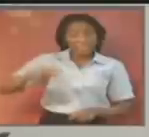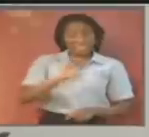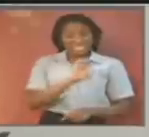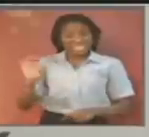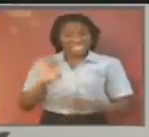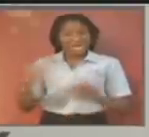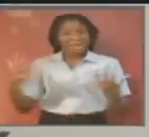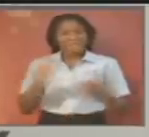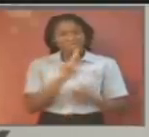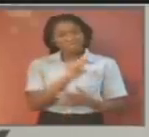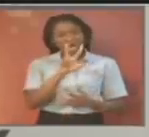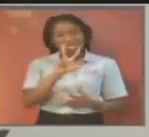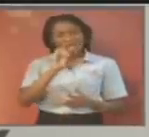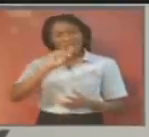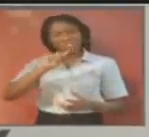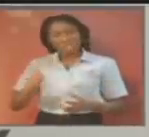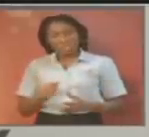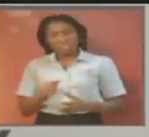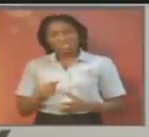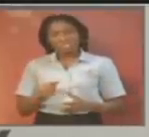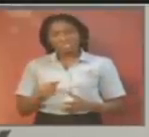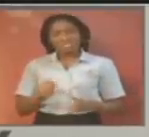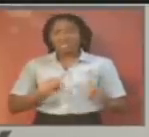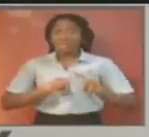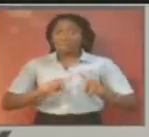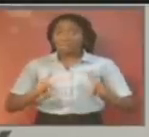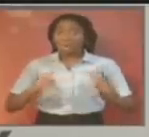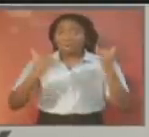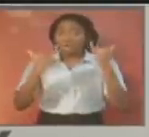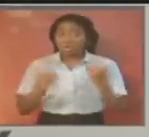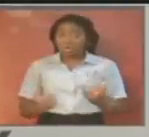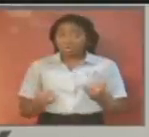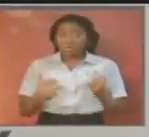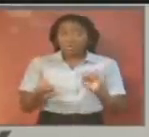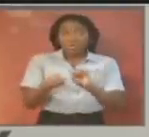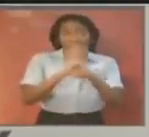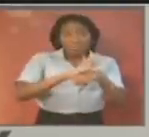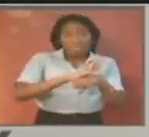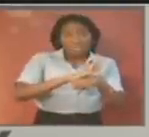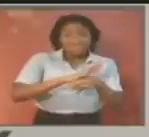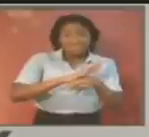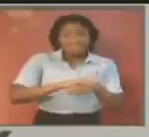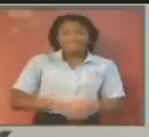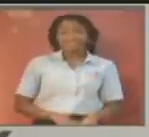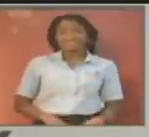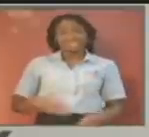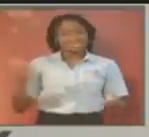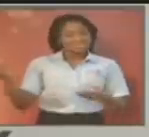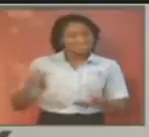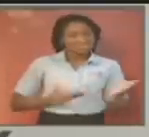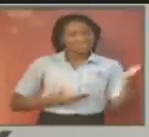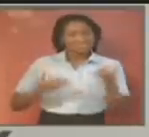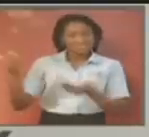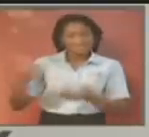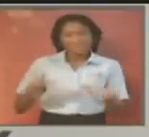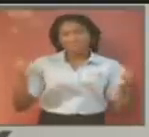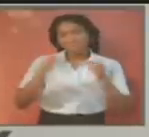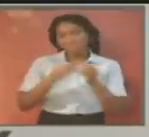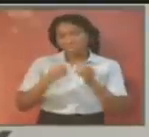challenging times, we can double that with the transient inflows on the weekends and public holidays.